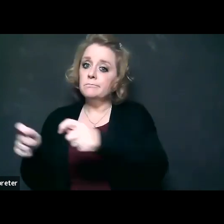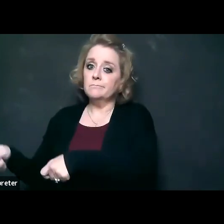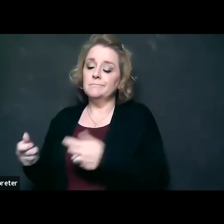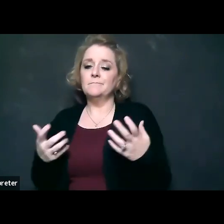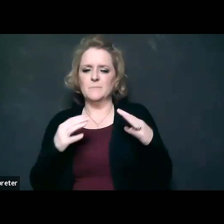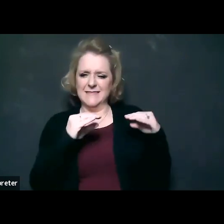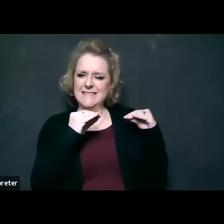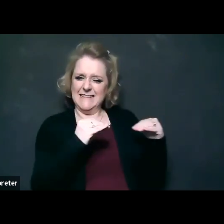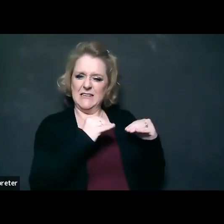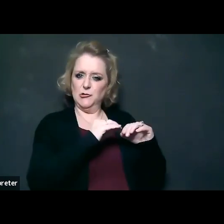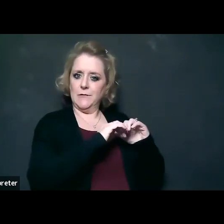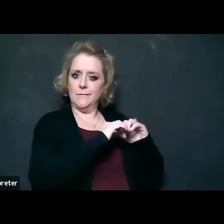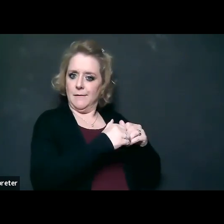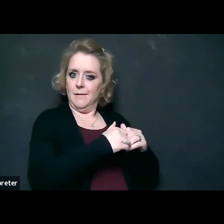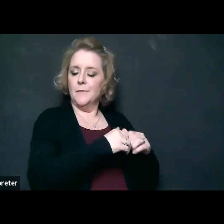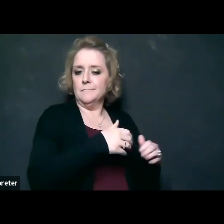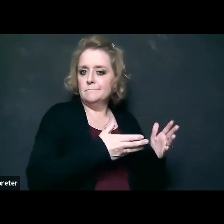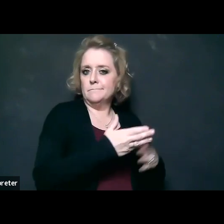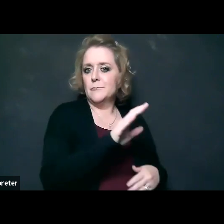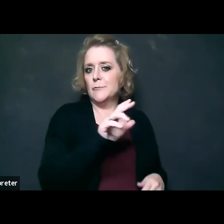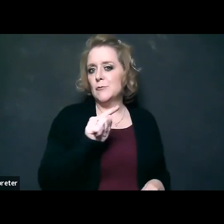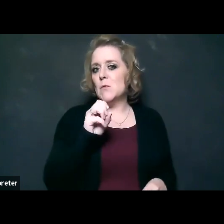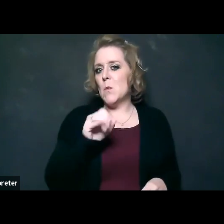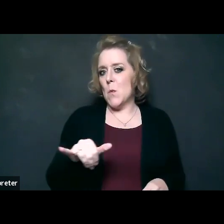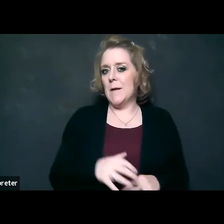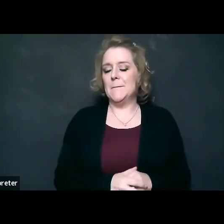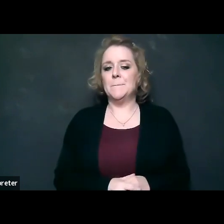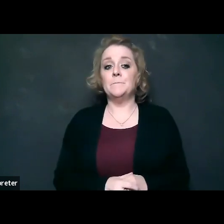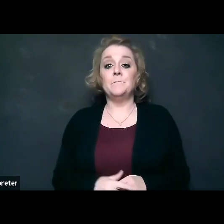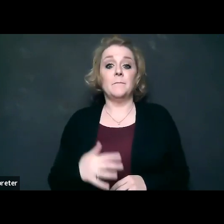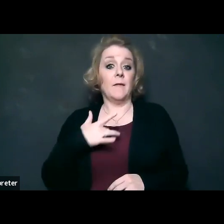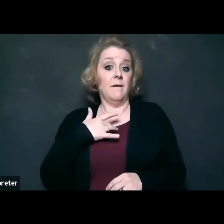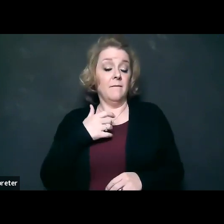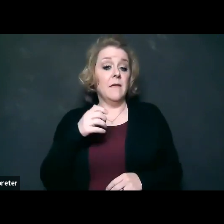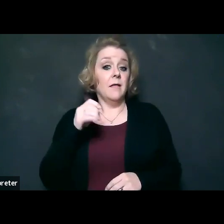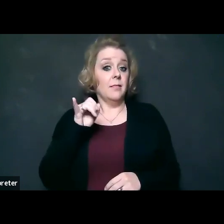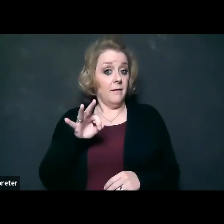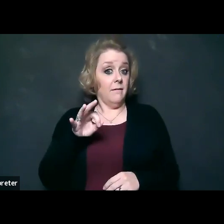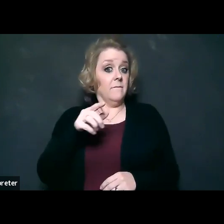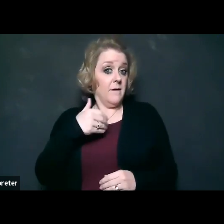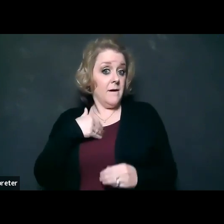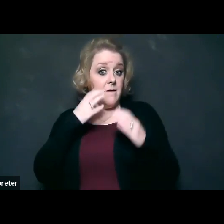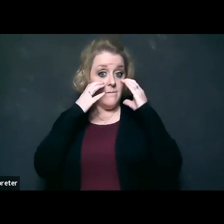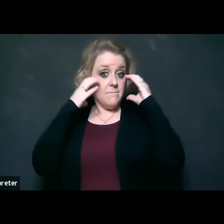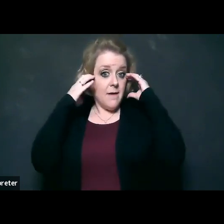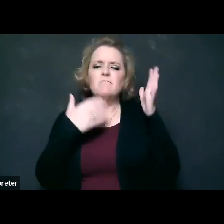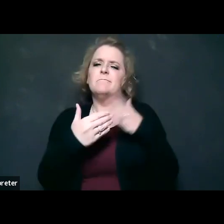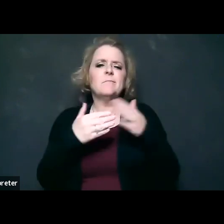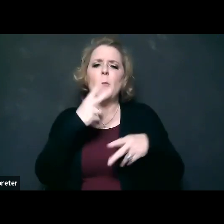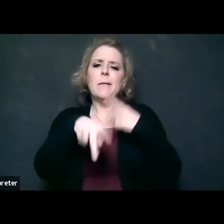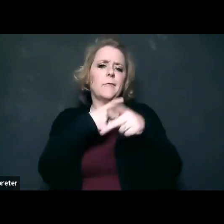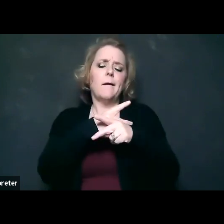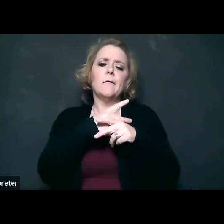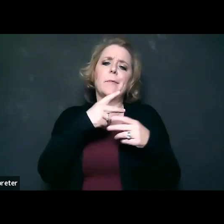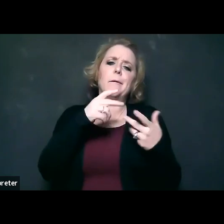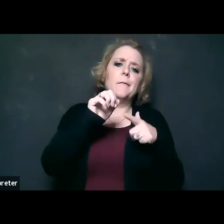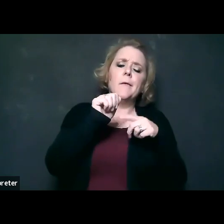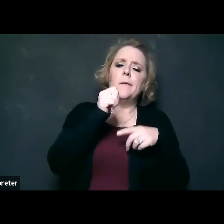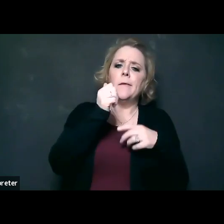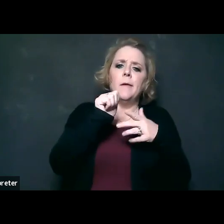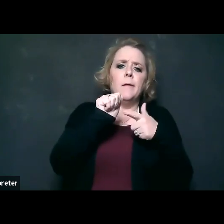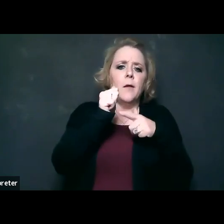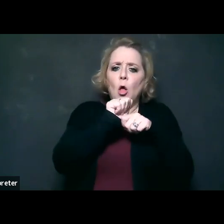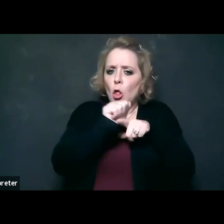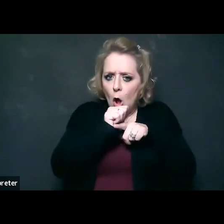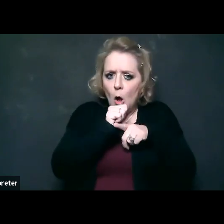to do. I'm a firm believer that any day with the masks that we get, whether they're the cloth, whether they're the paper ones, that